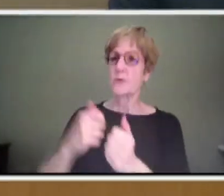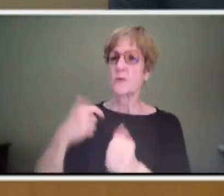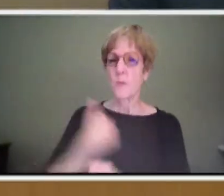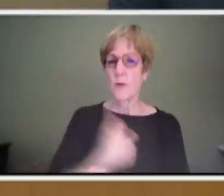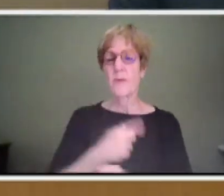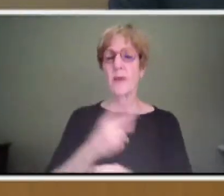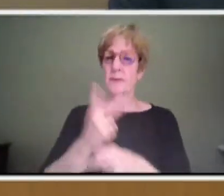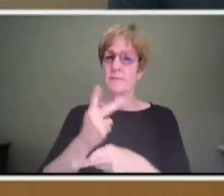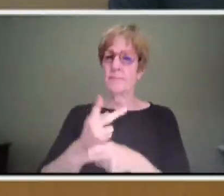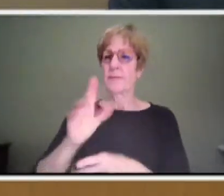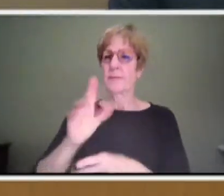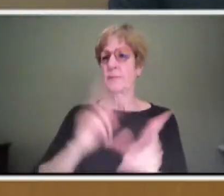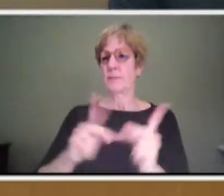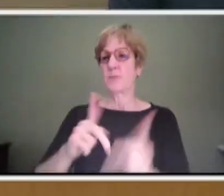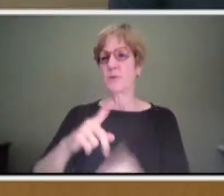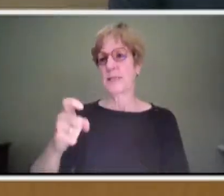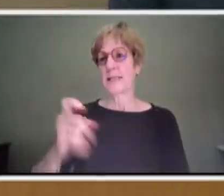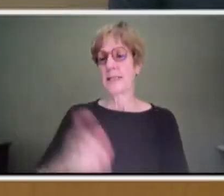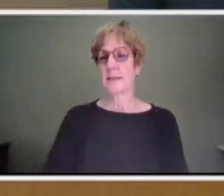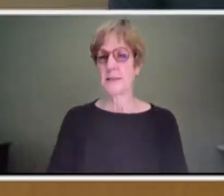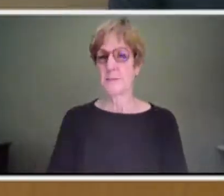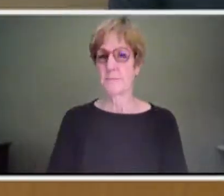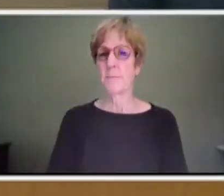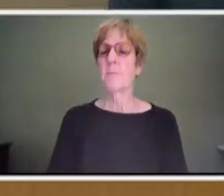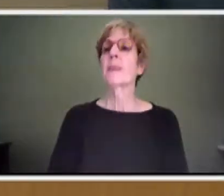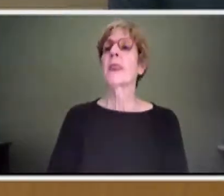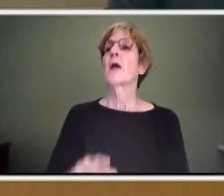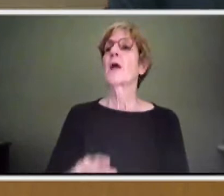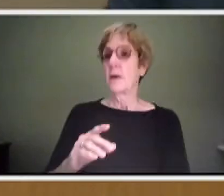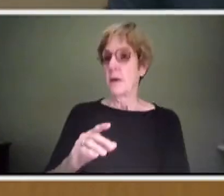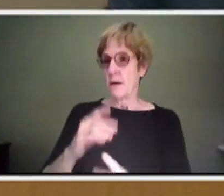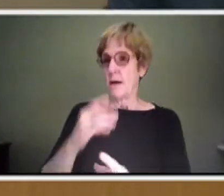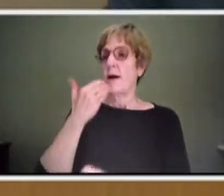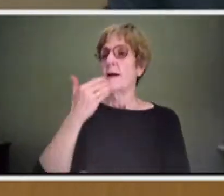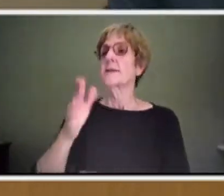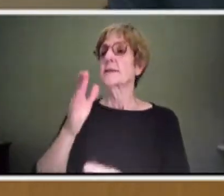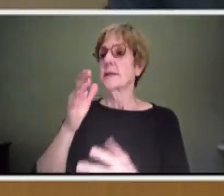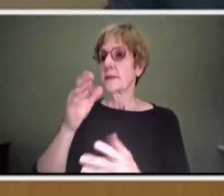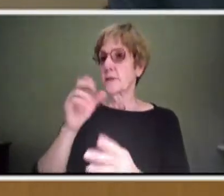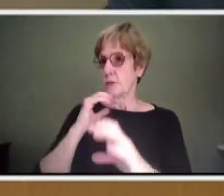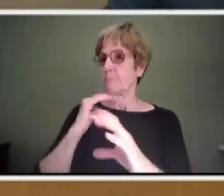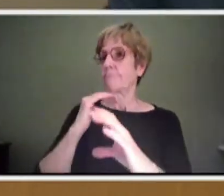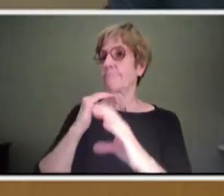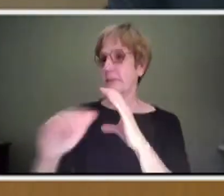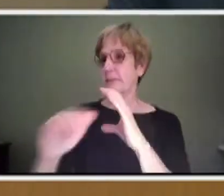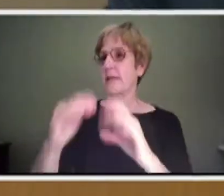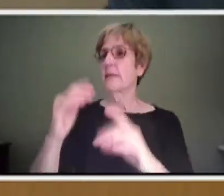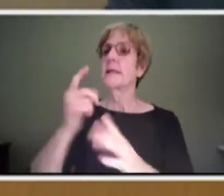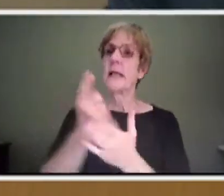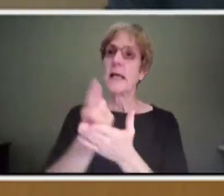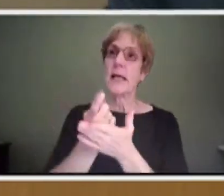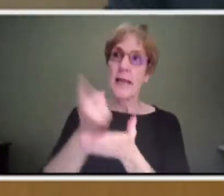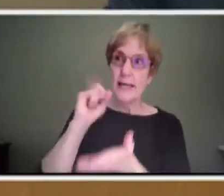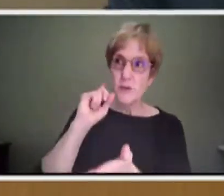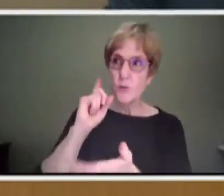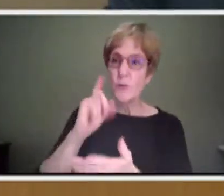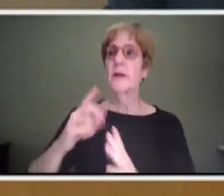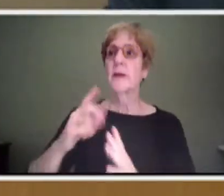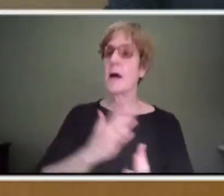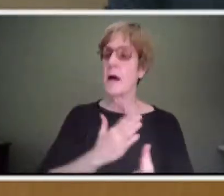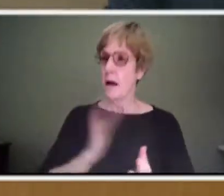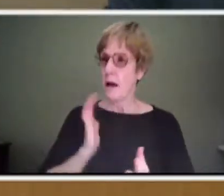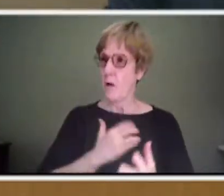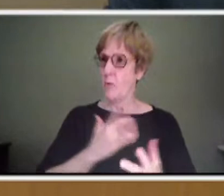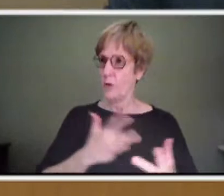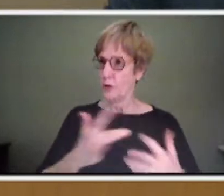needs. You should have received correspondence from me last week voicing our concerns. If you haven't had an opportunity to read it, I'll give you a